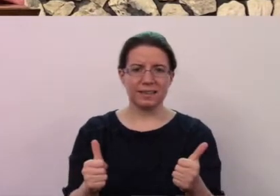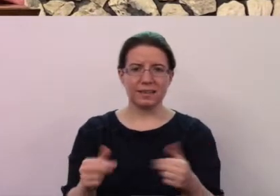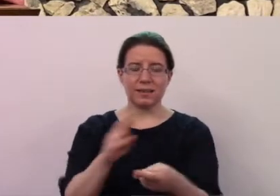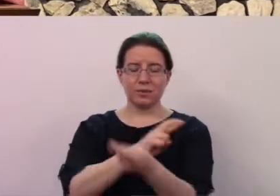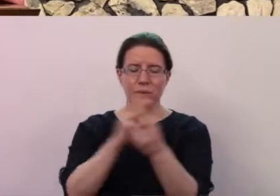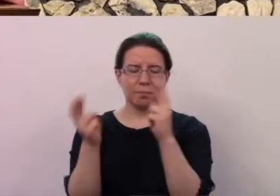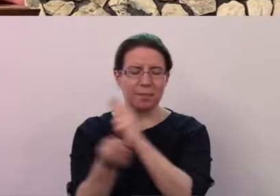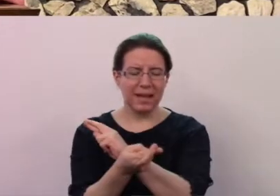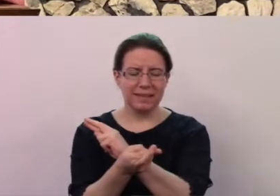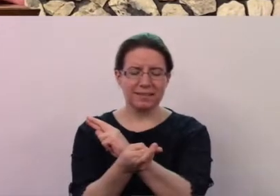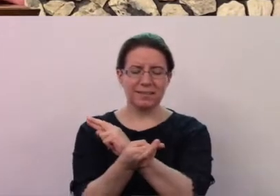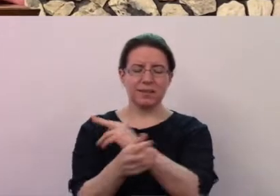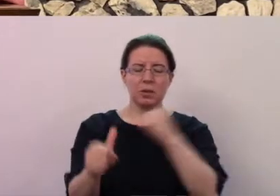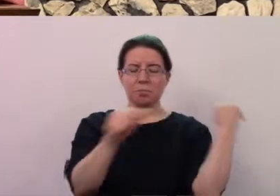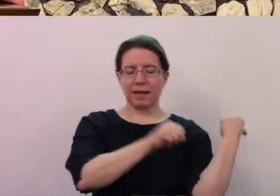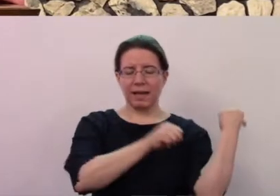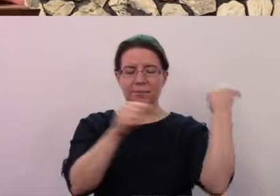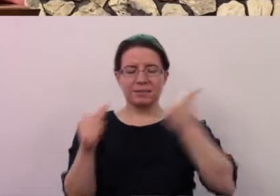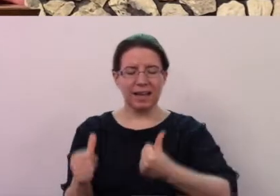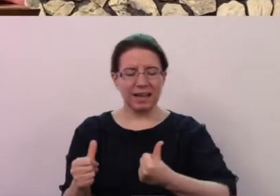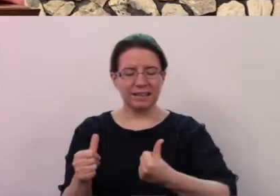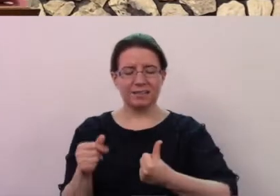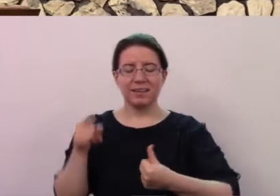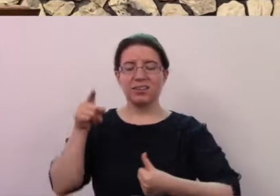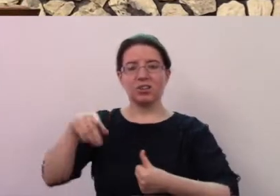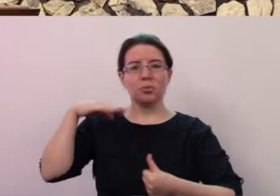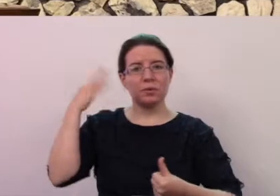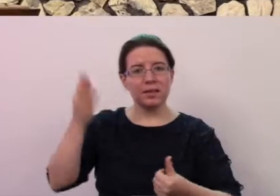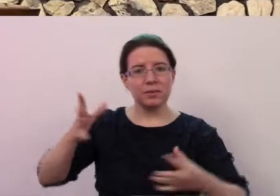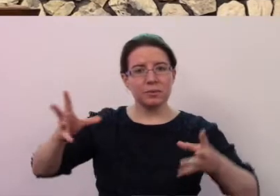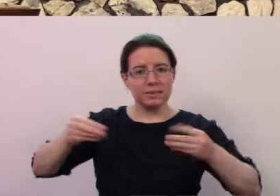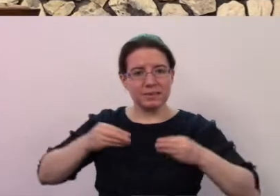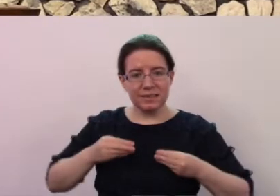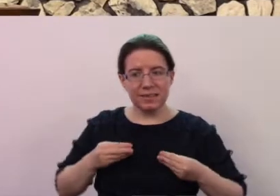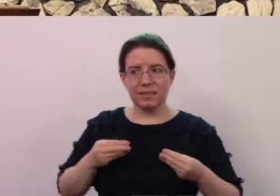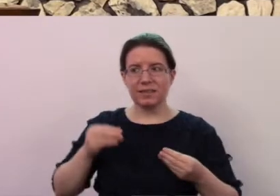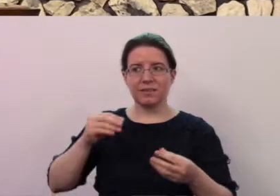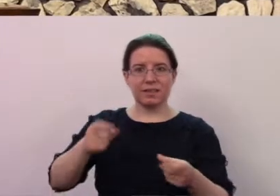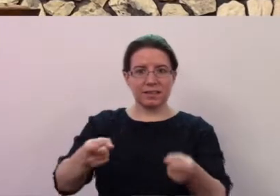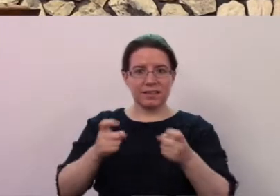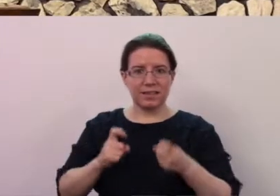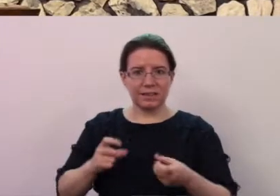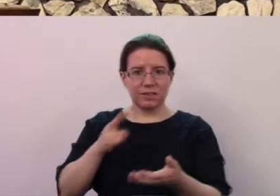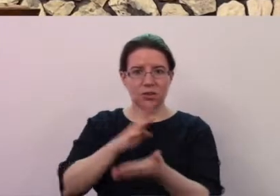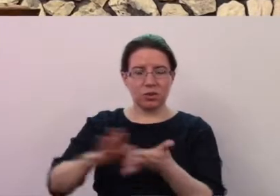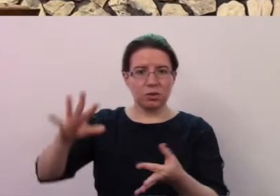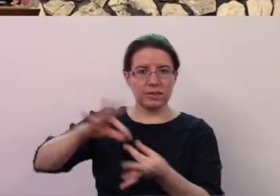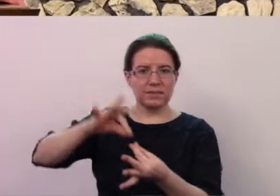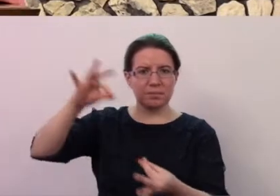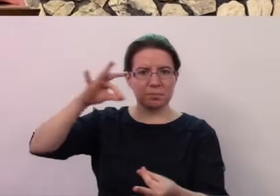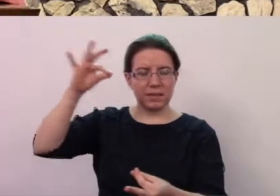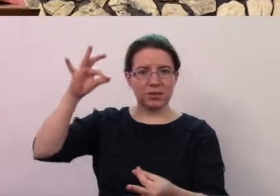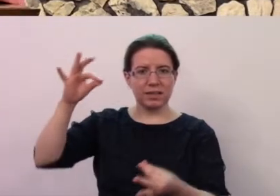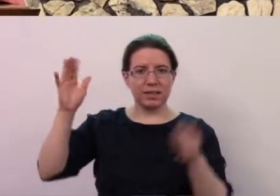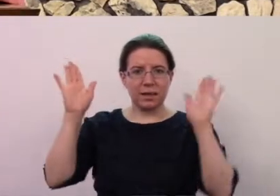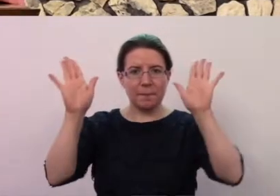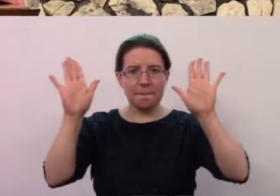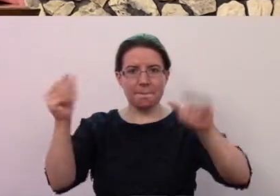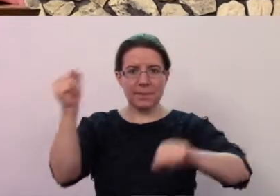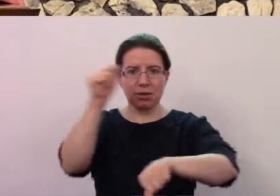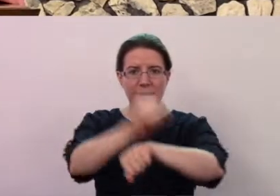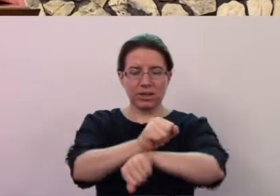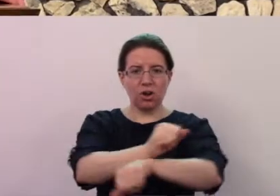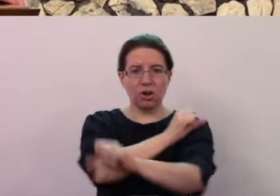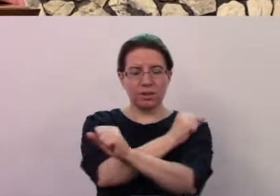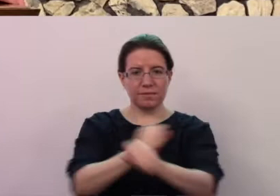quickly. Right. Just ask, repent, be baptized, and you will receive the gift of the Holy Ghost. And you can